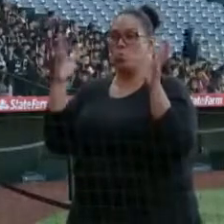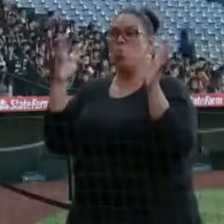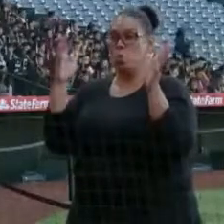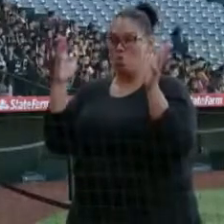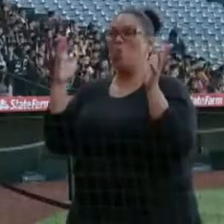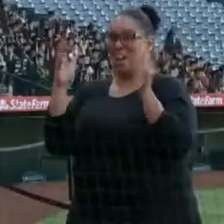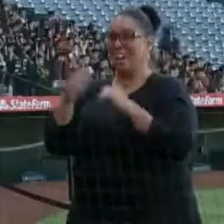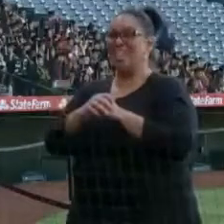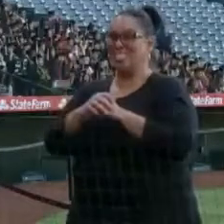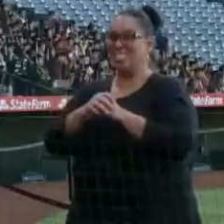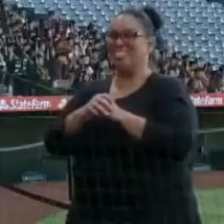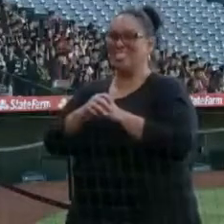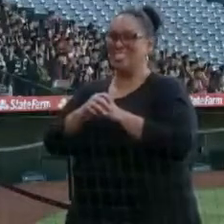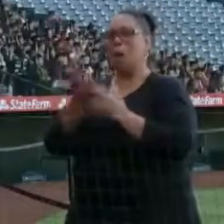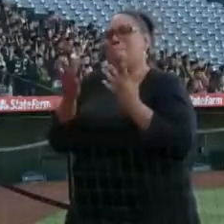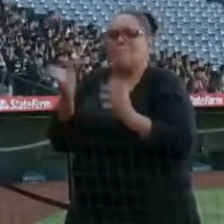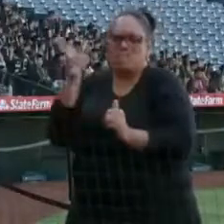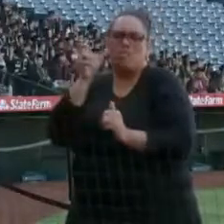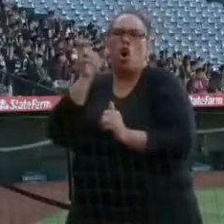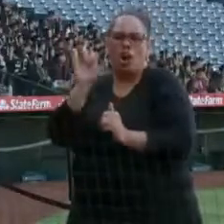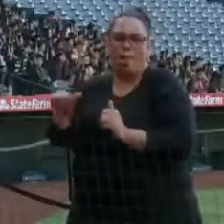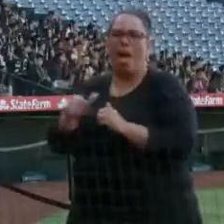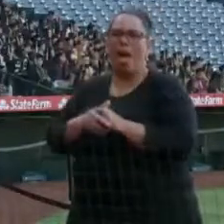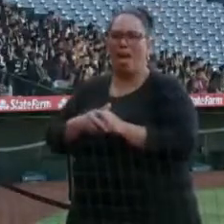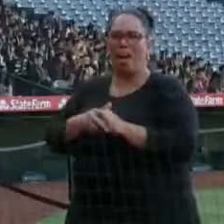You may have heard of it.